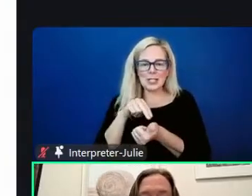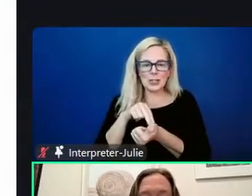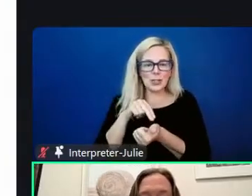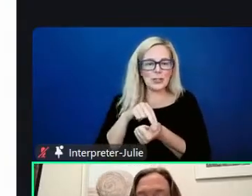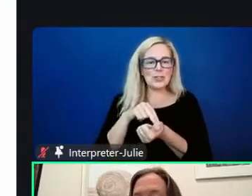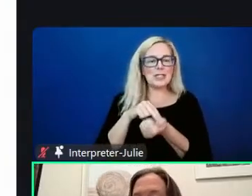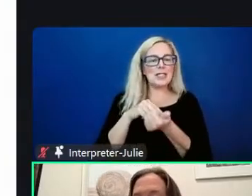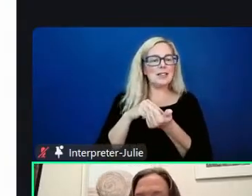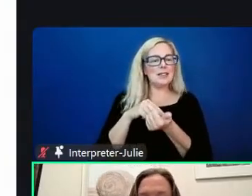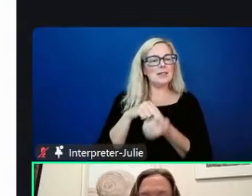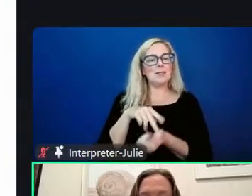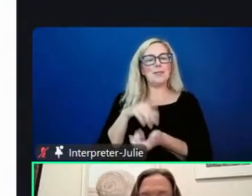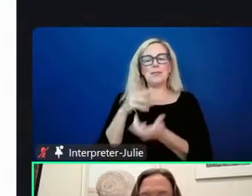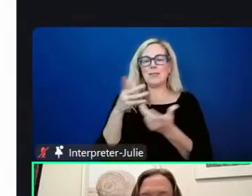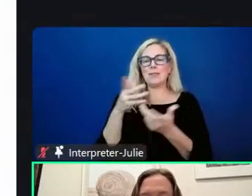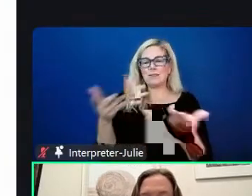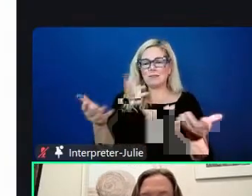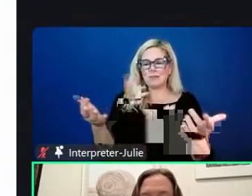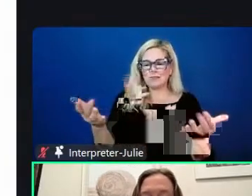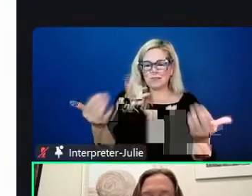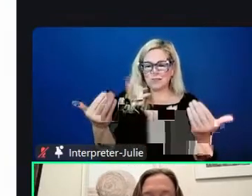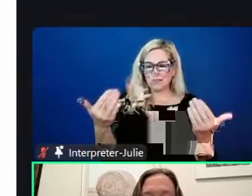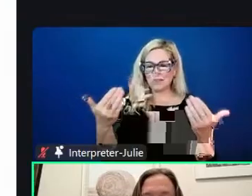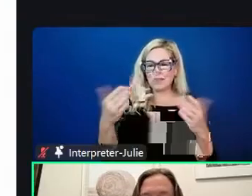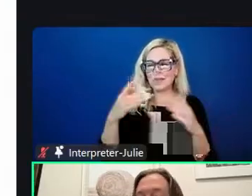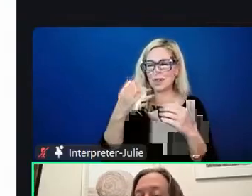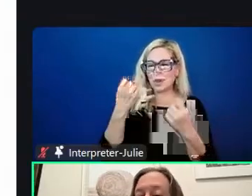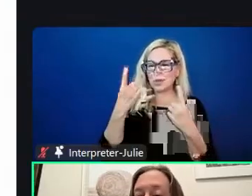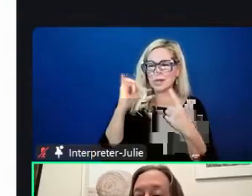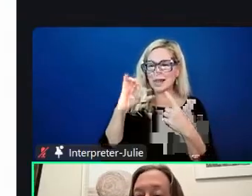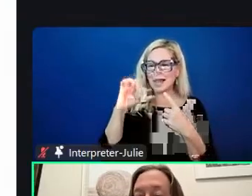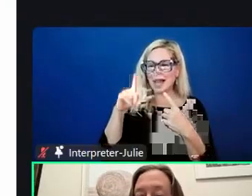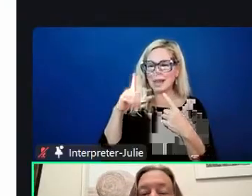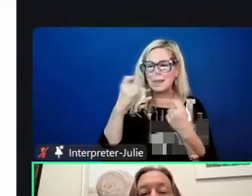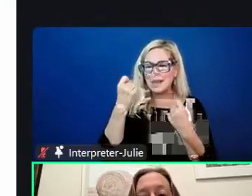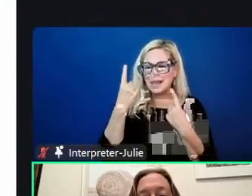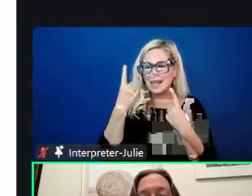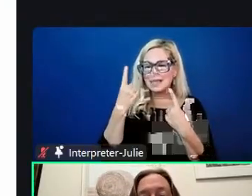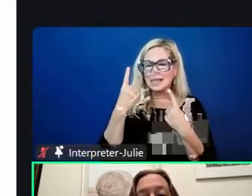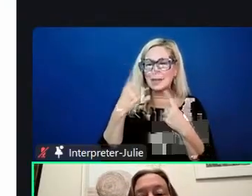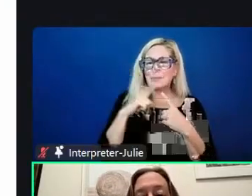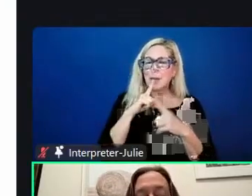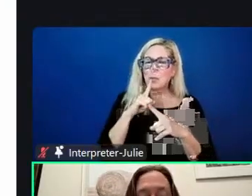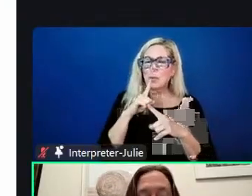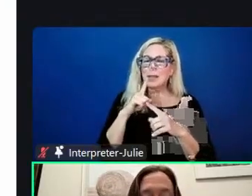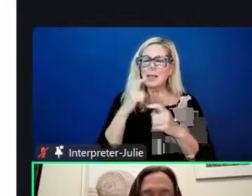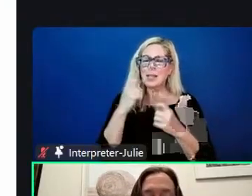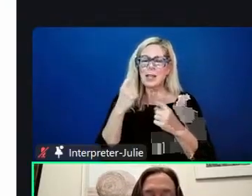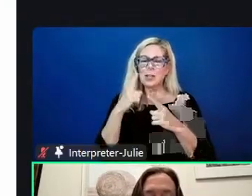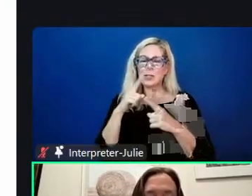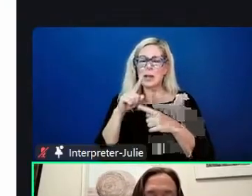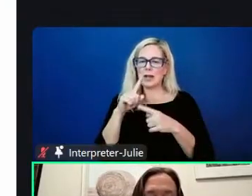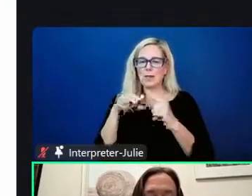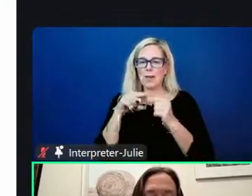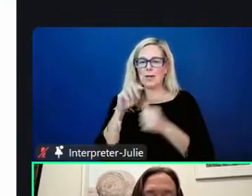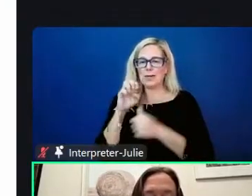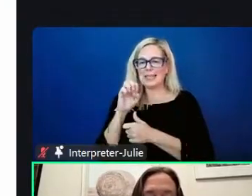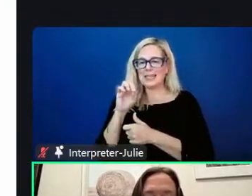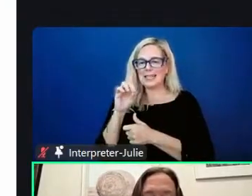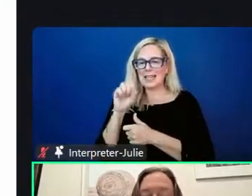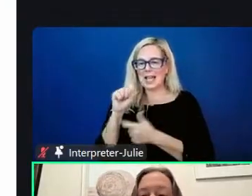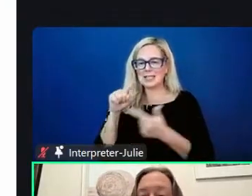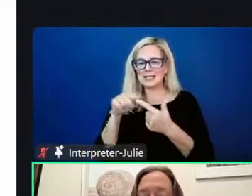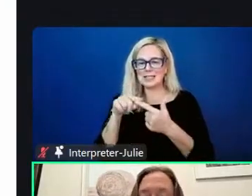survey to gauge understanding of IPE competencies and baseline knowledge about EDS, POTS, and MCAS.